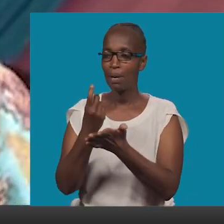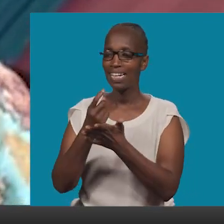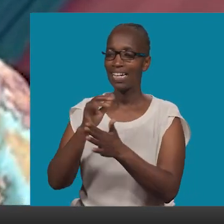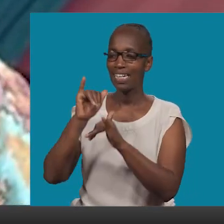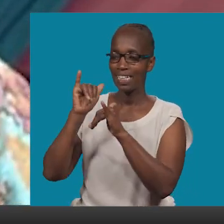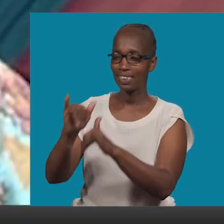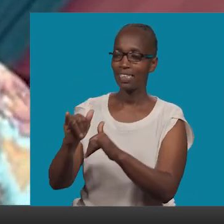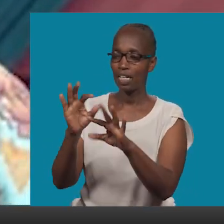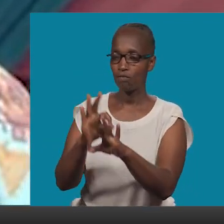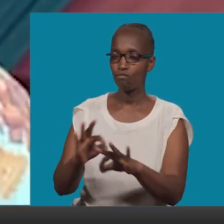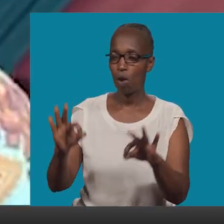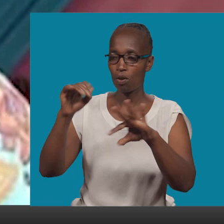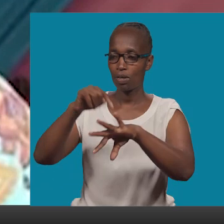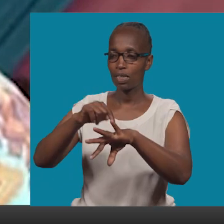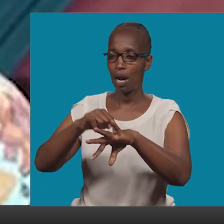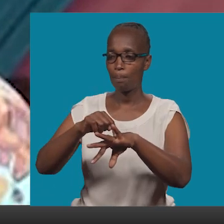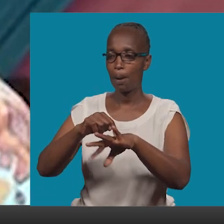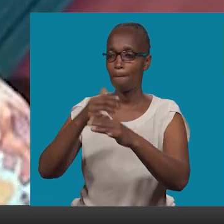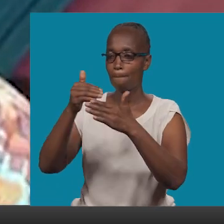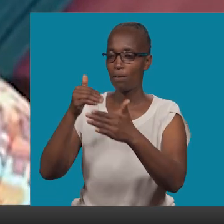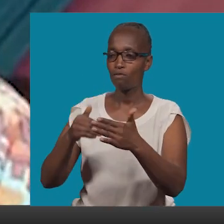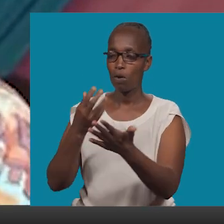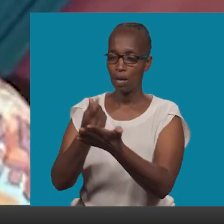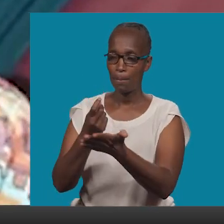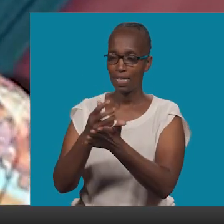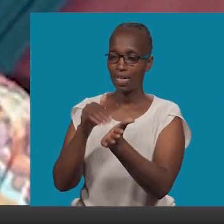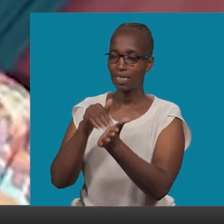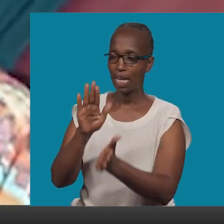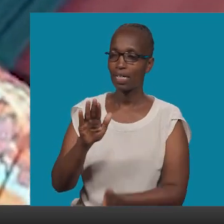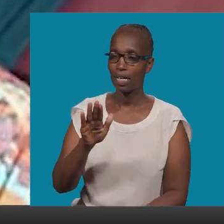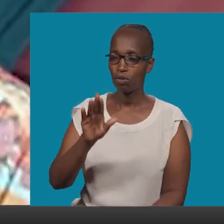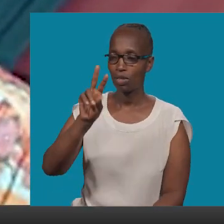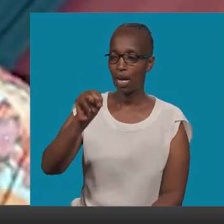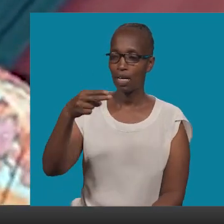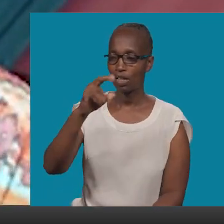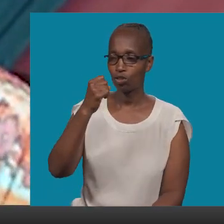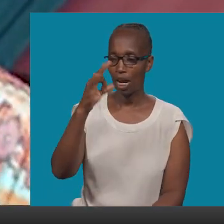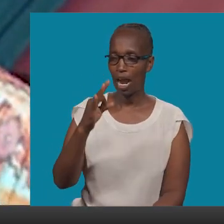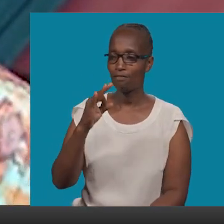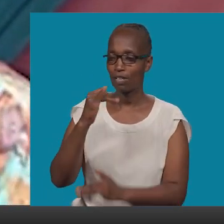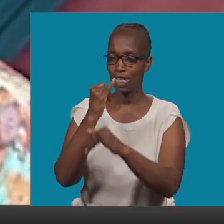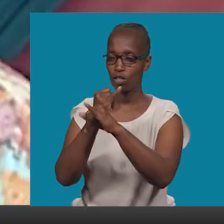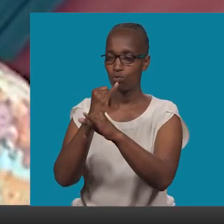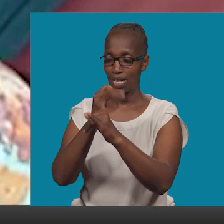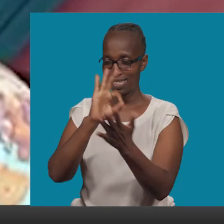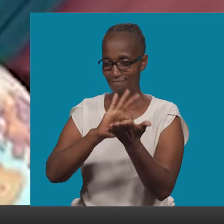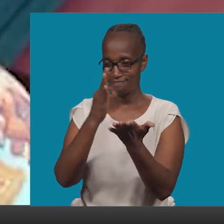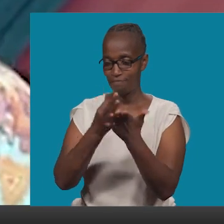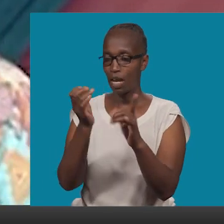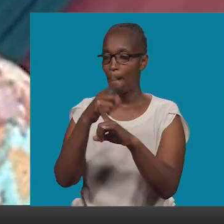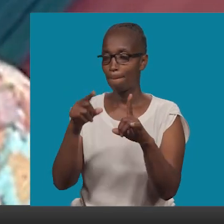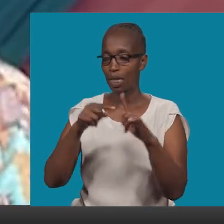delays on disbursement of funds to the National Health Insurance, NHIF